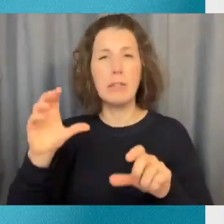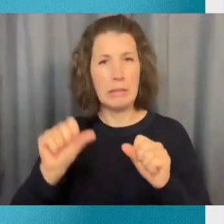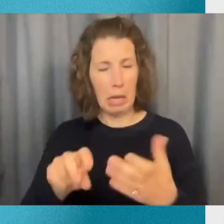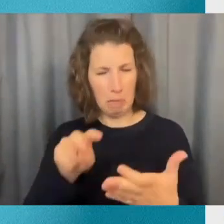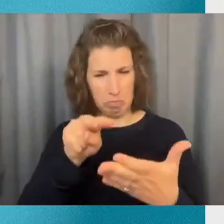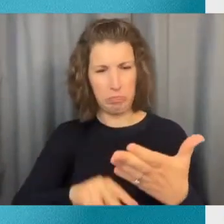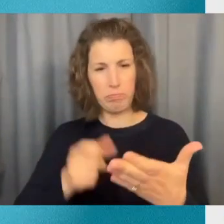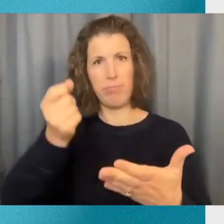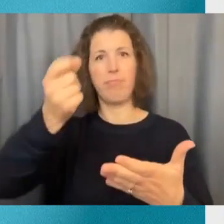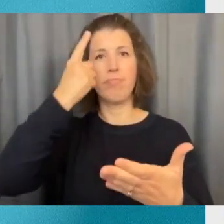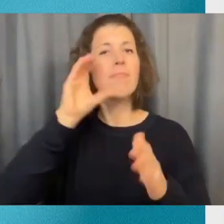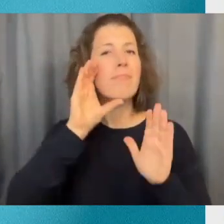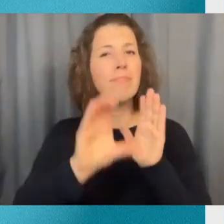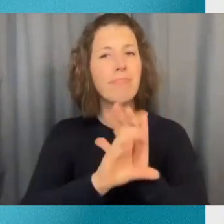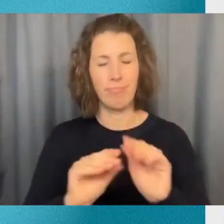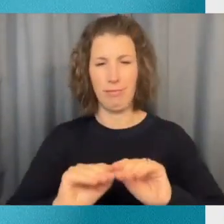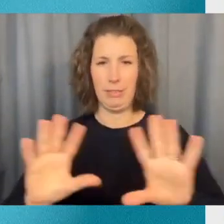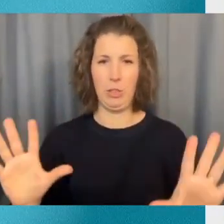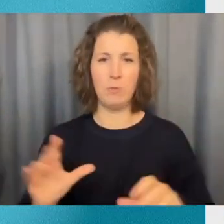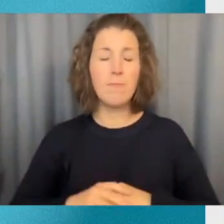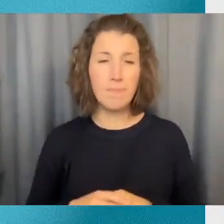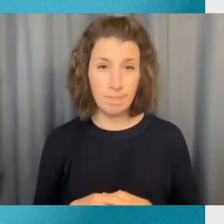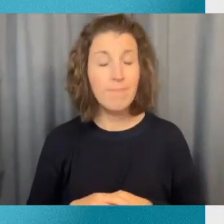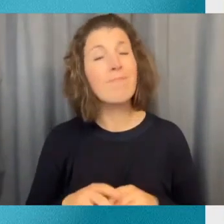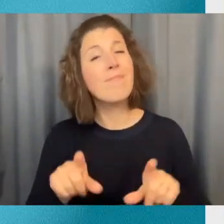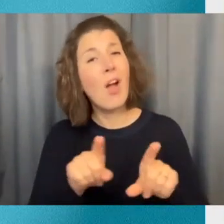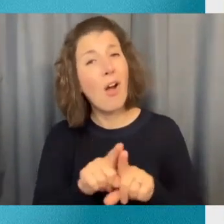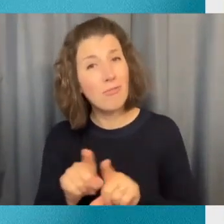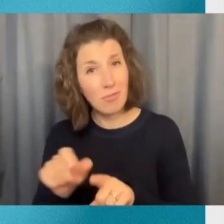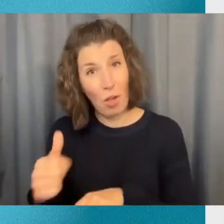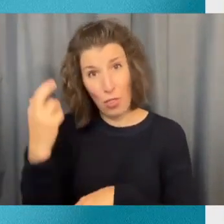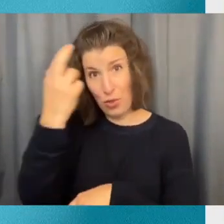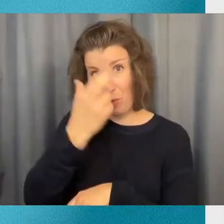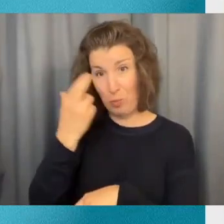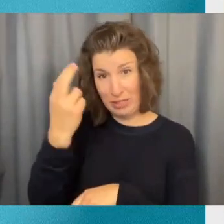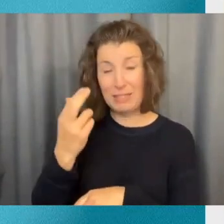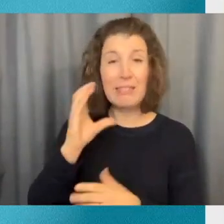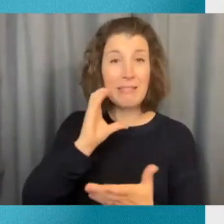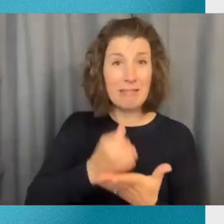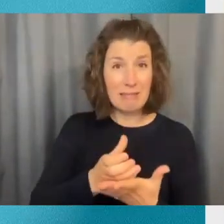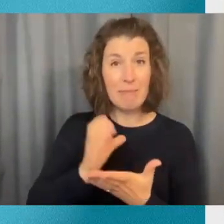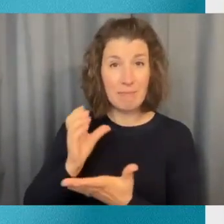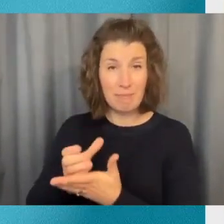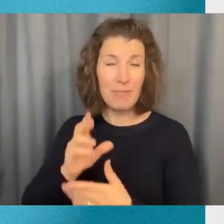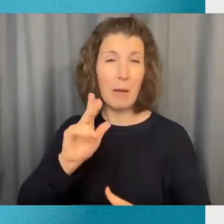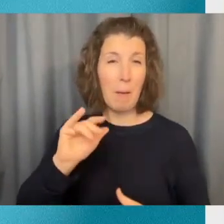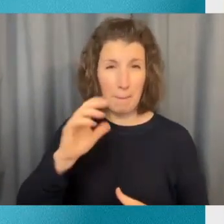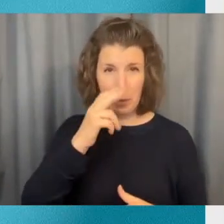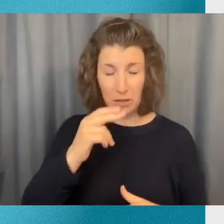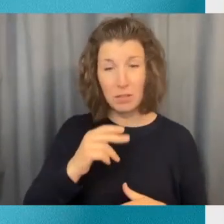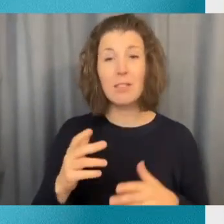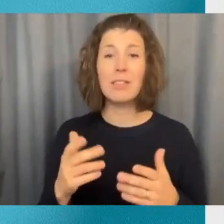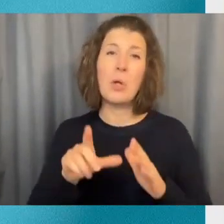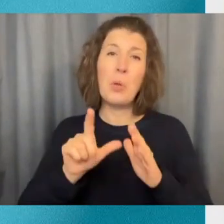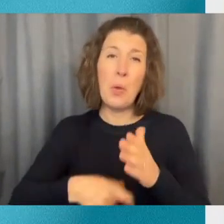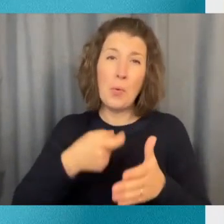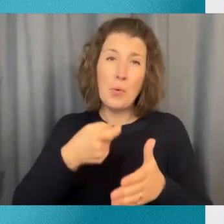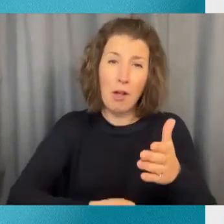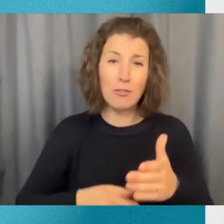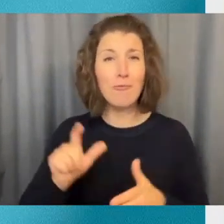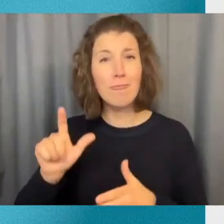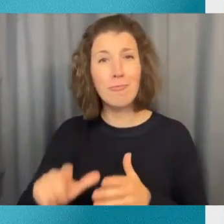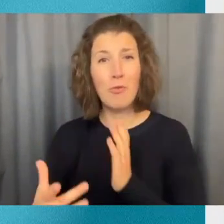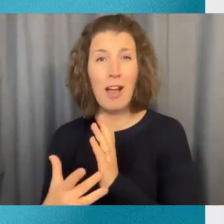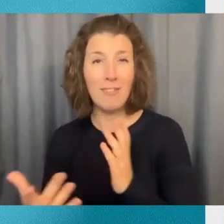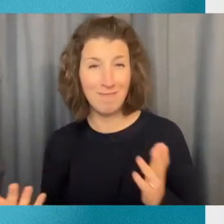right? And of course, the other reason comics are frequently used in public health, as I've come to understand it, they're low cost and low tech. I